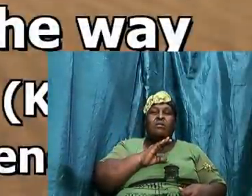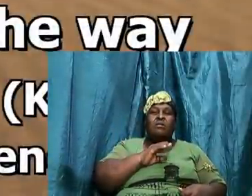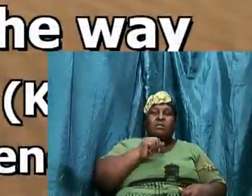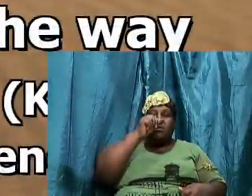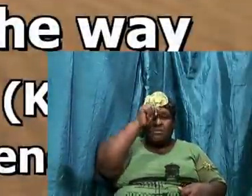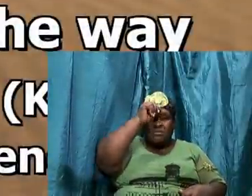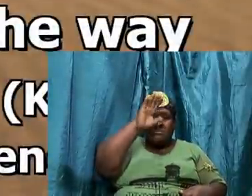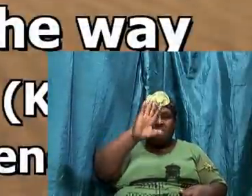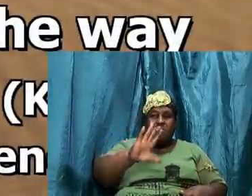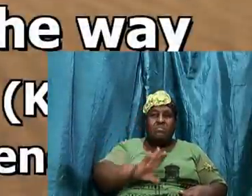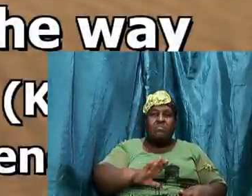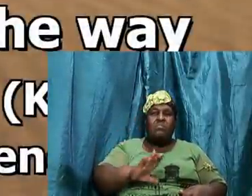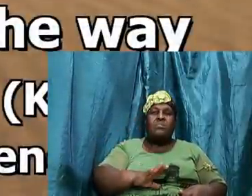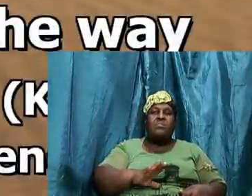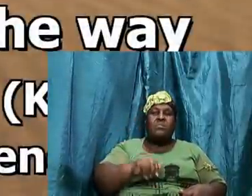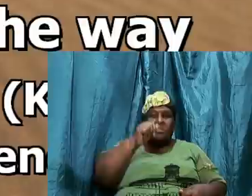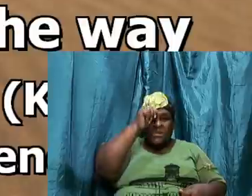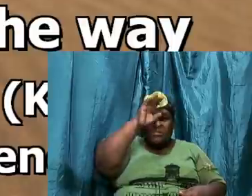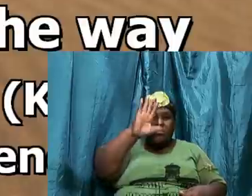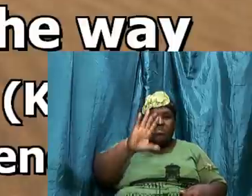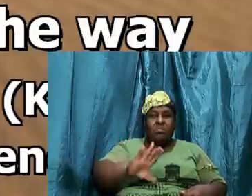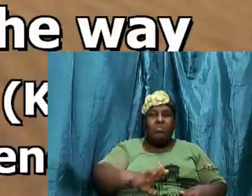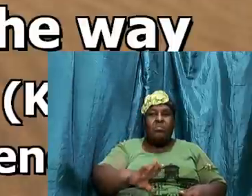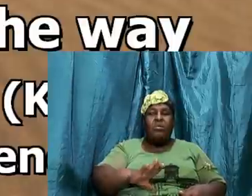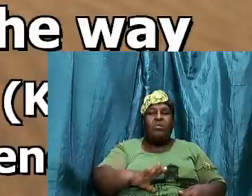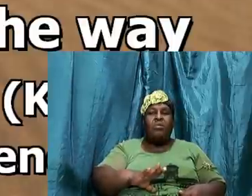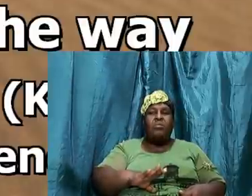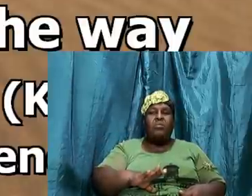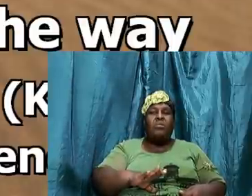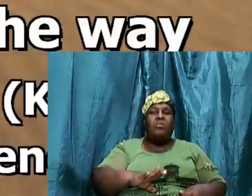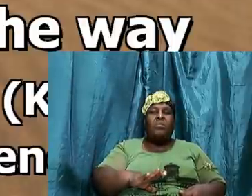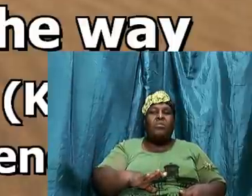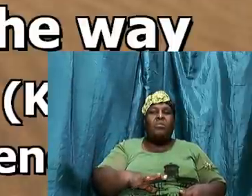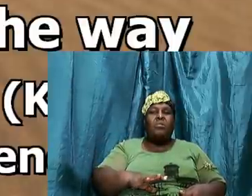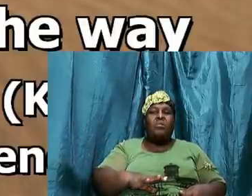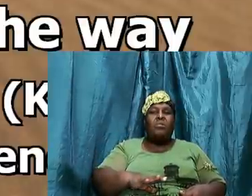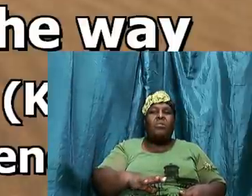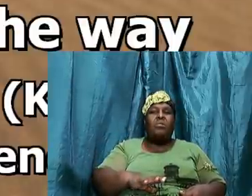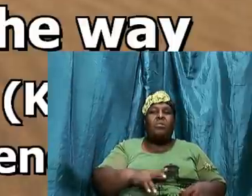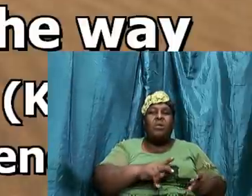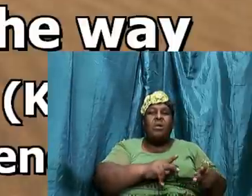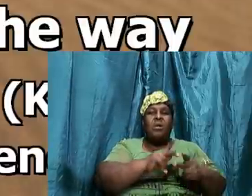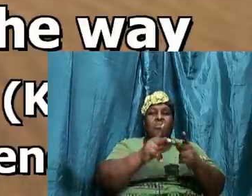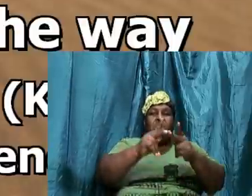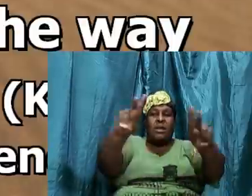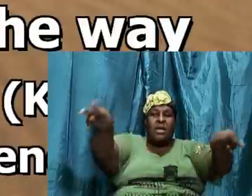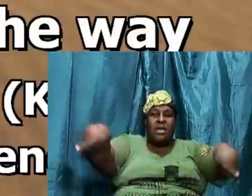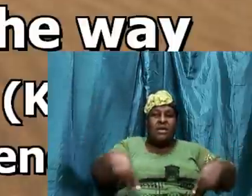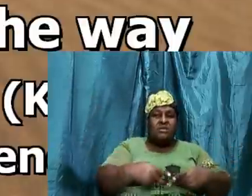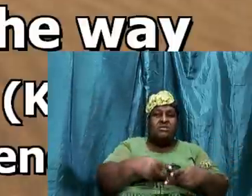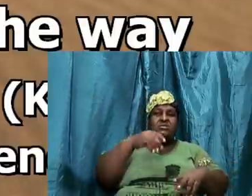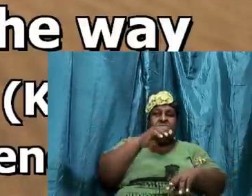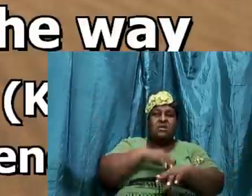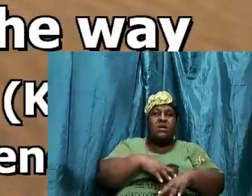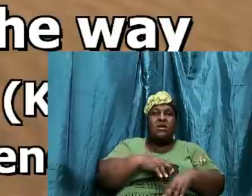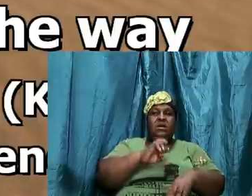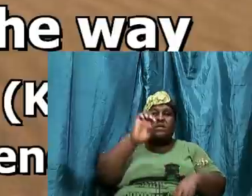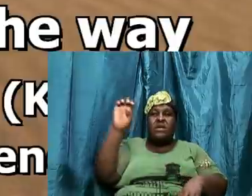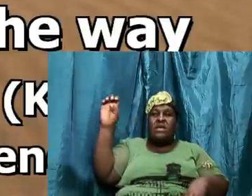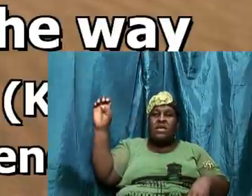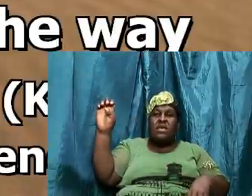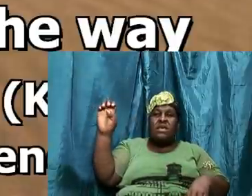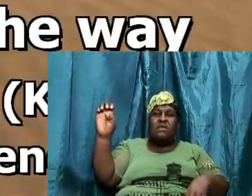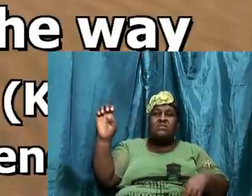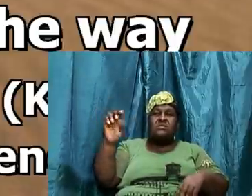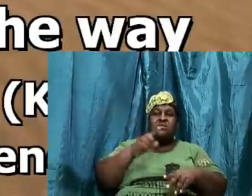woman. So he drove them out, and he placed at the